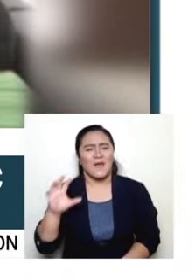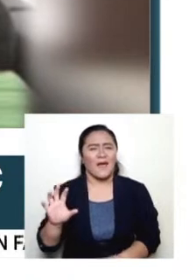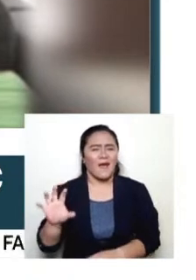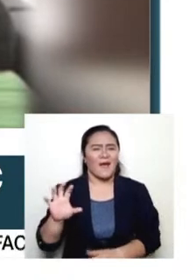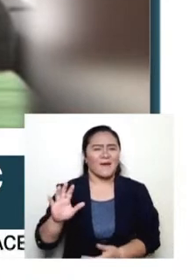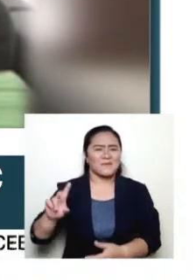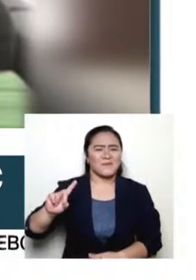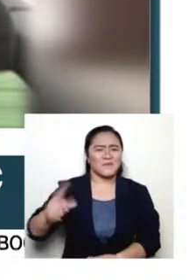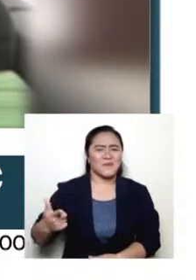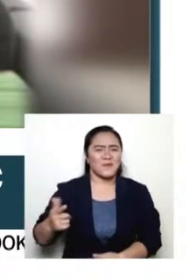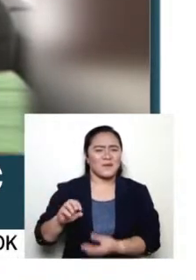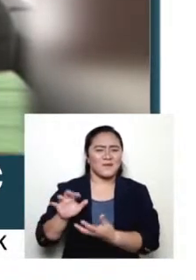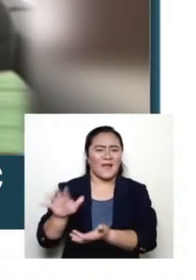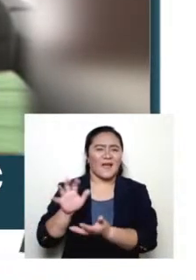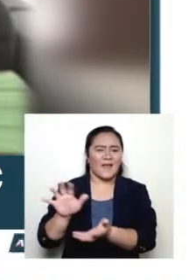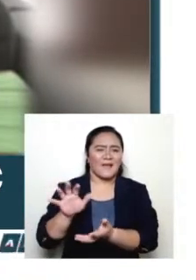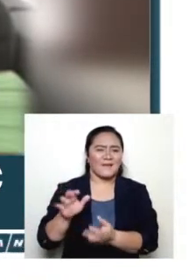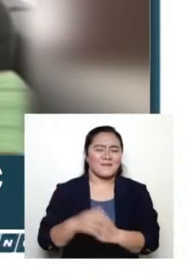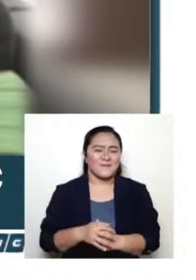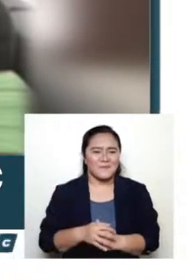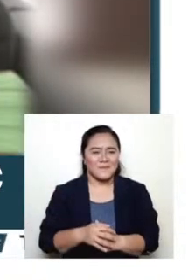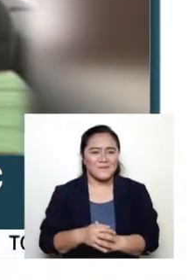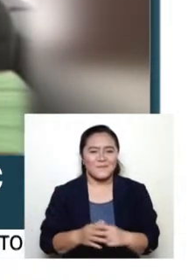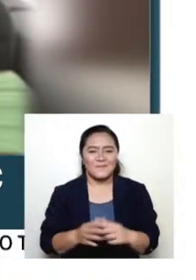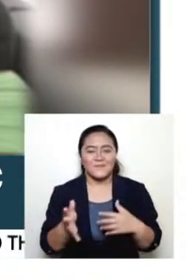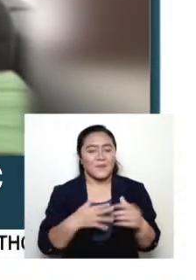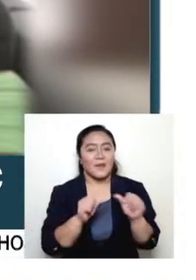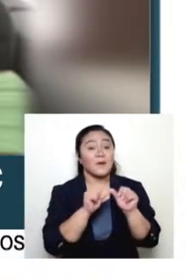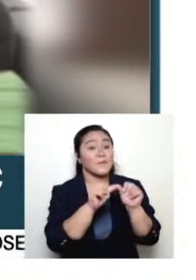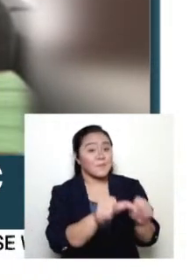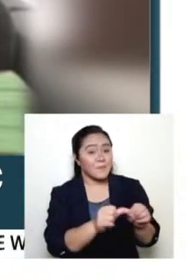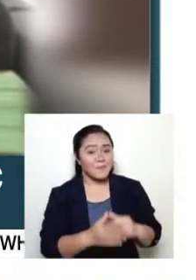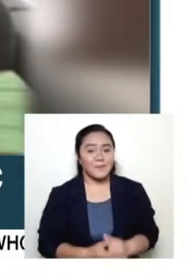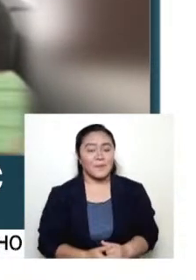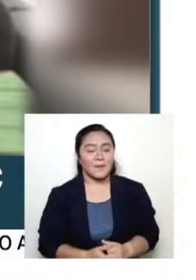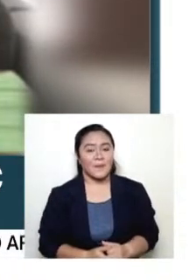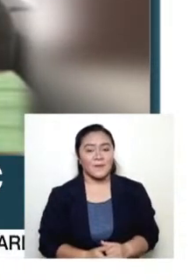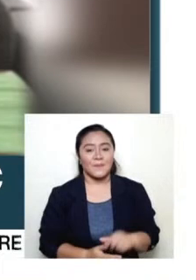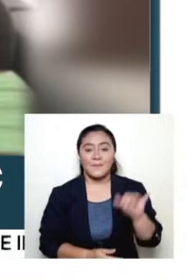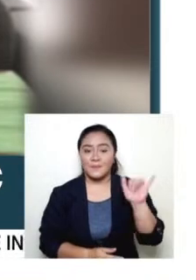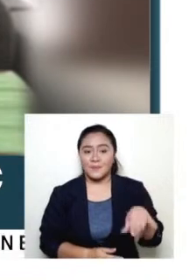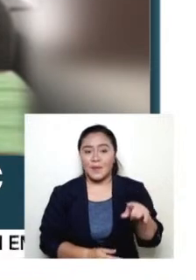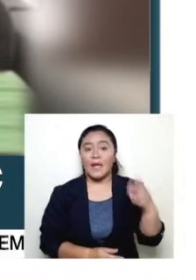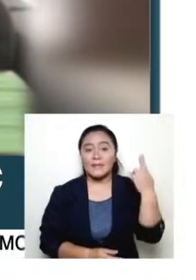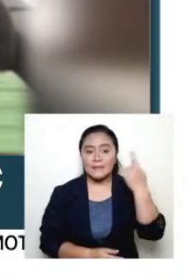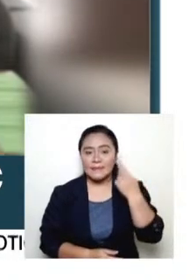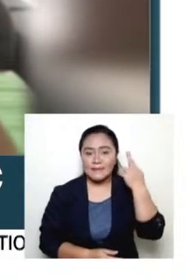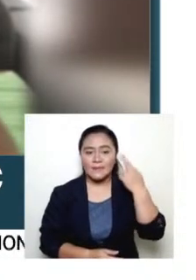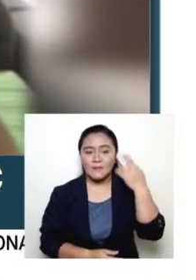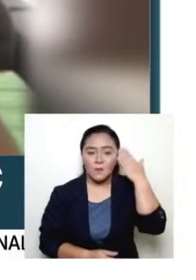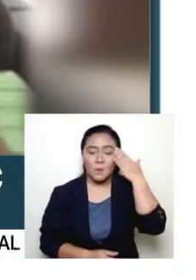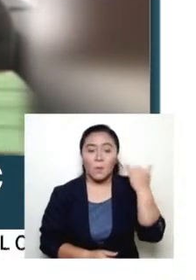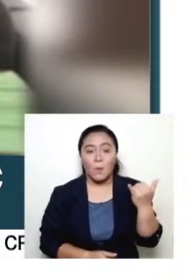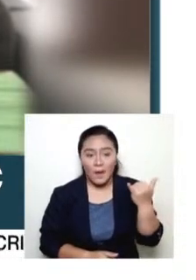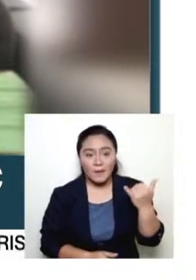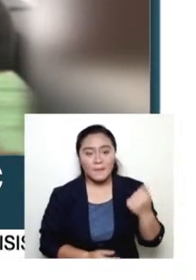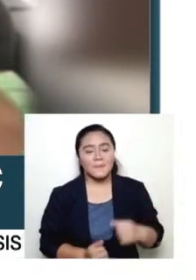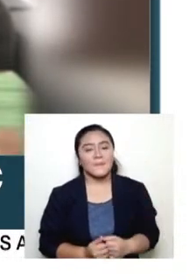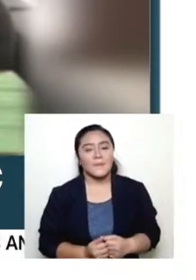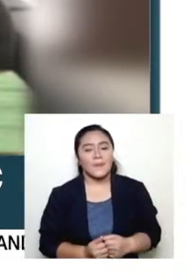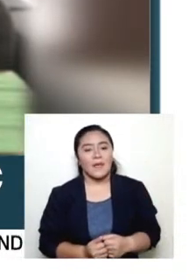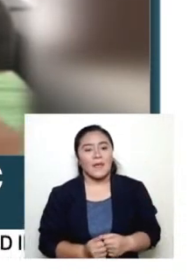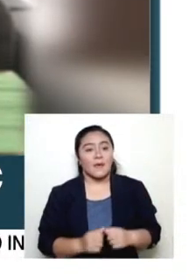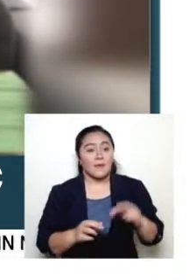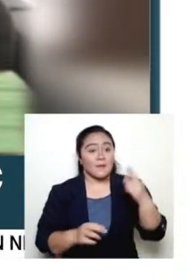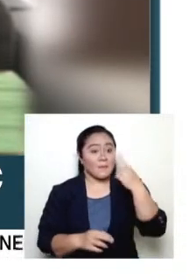okay. Go ahead. Continue. Well, that's the reason being kasi the red tagging is